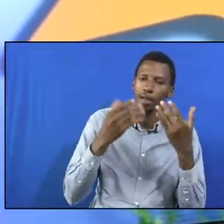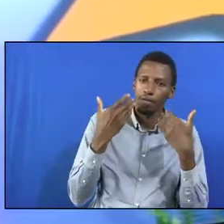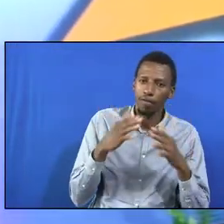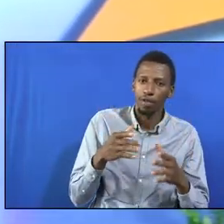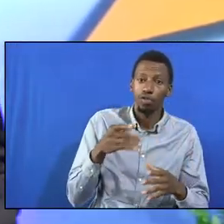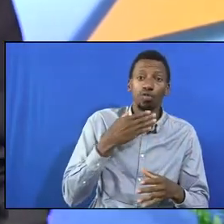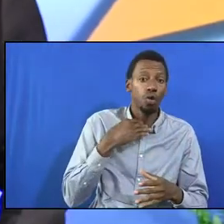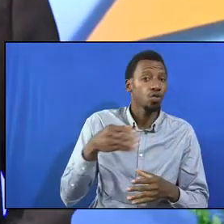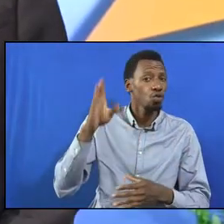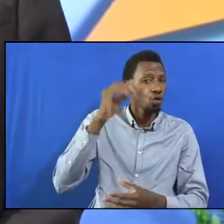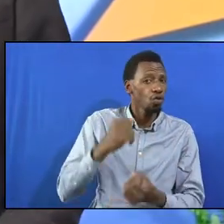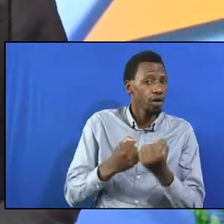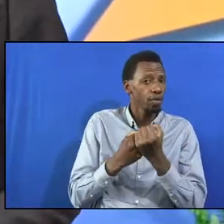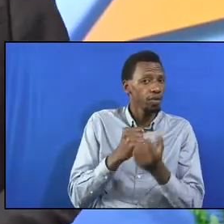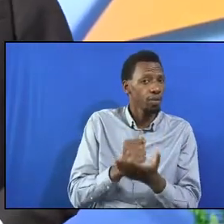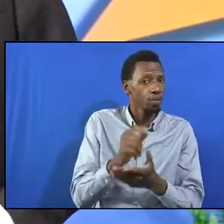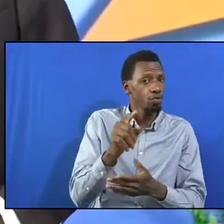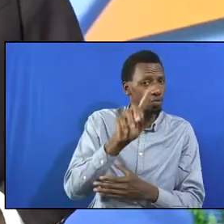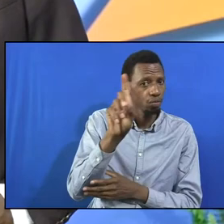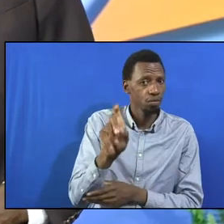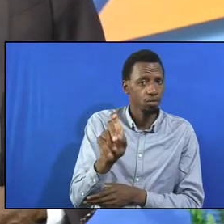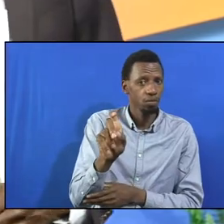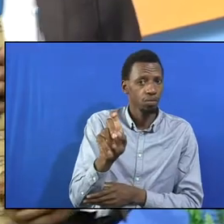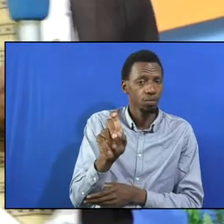you want God to give you today?